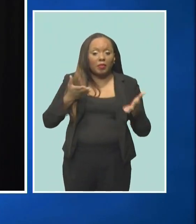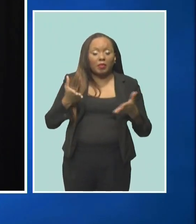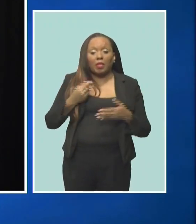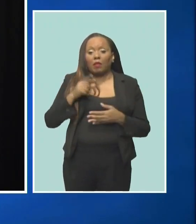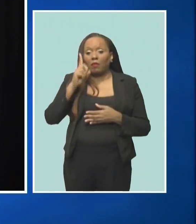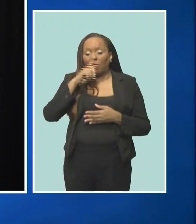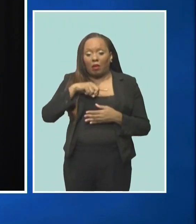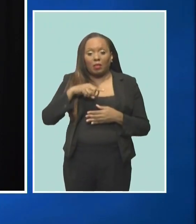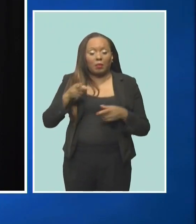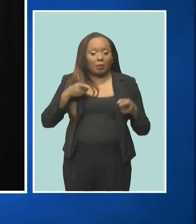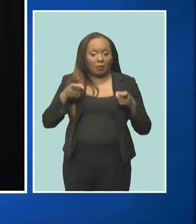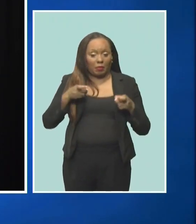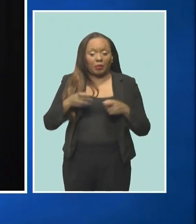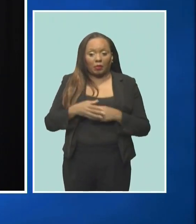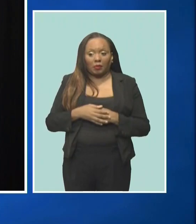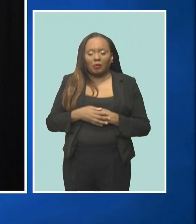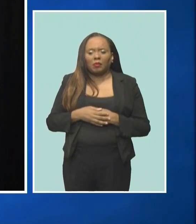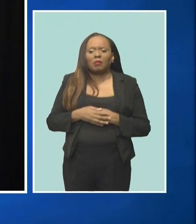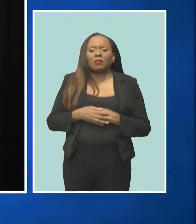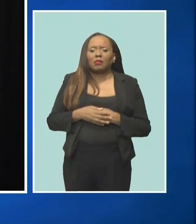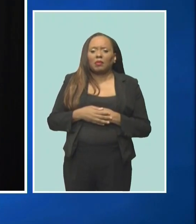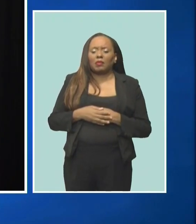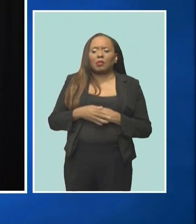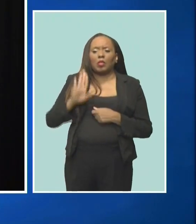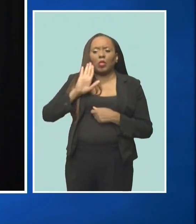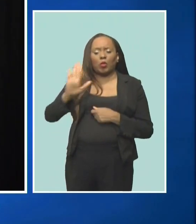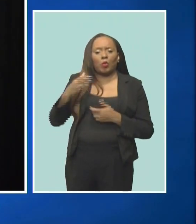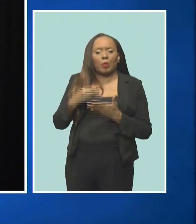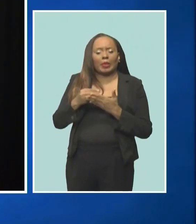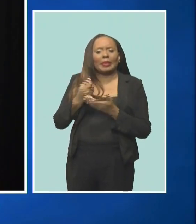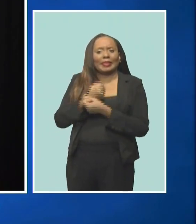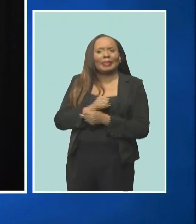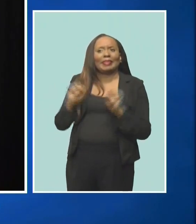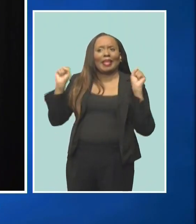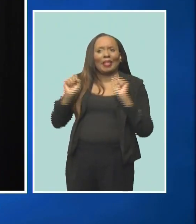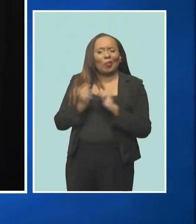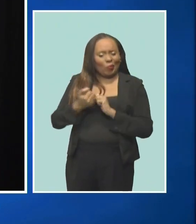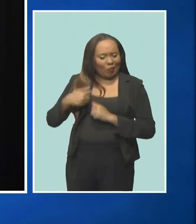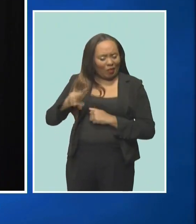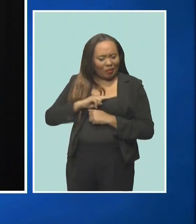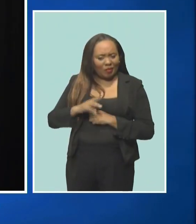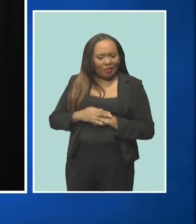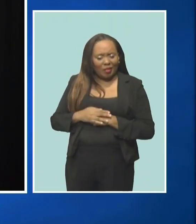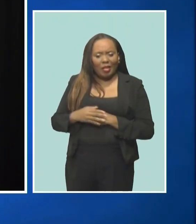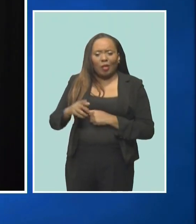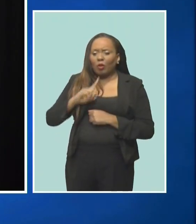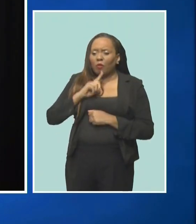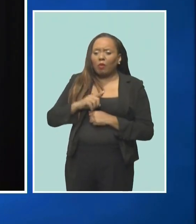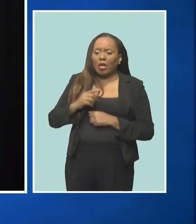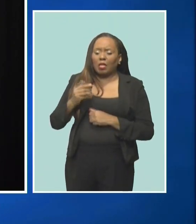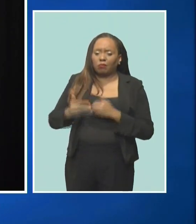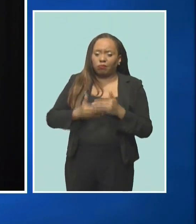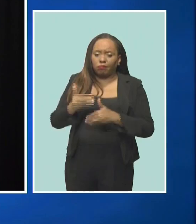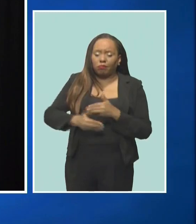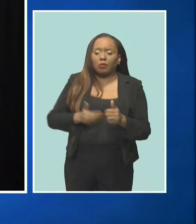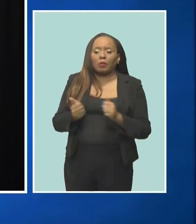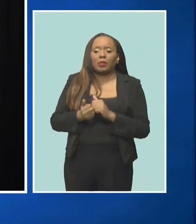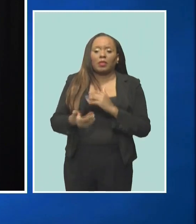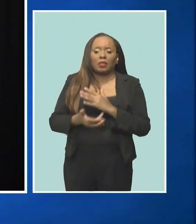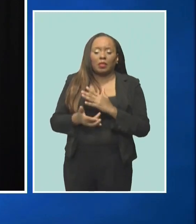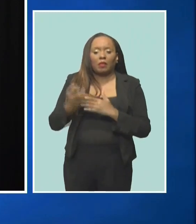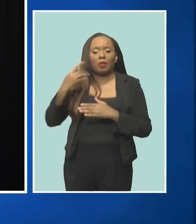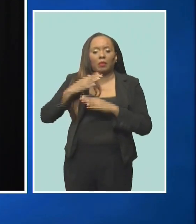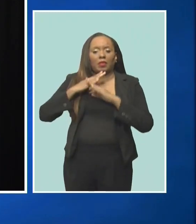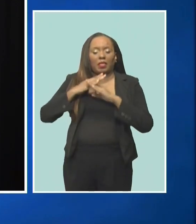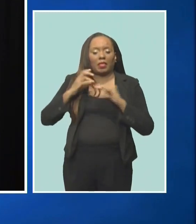our clients would be happy to know that their money is protected, and we're doing our very best in terms of our technology on to protect our clients